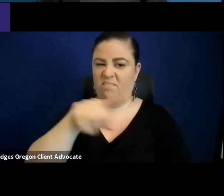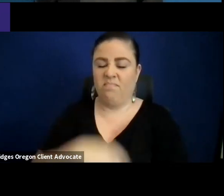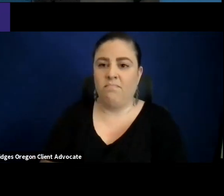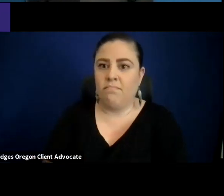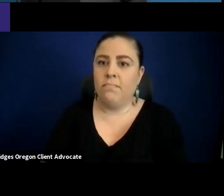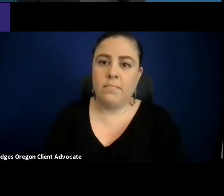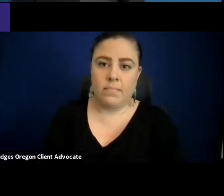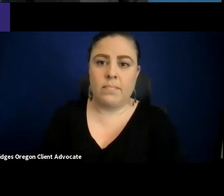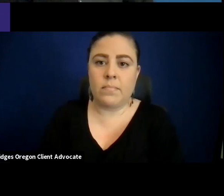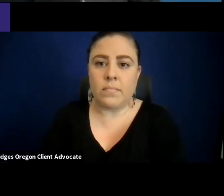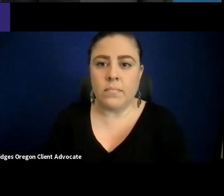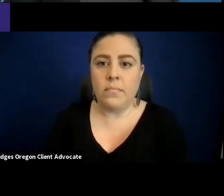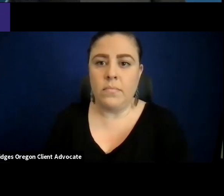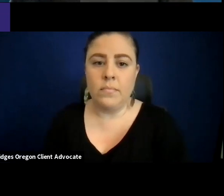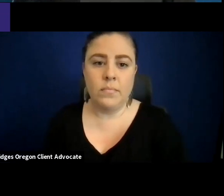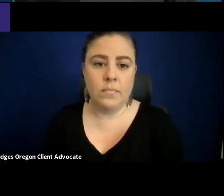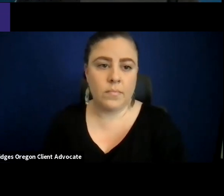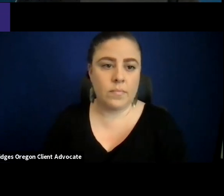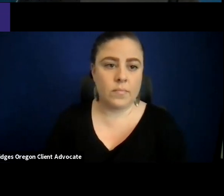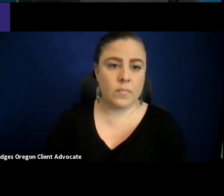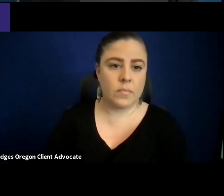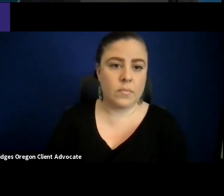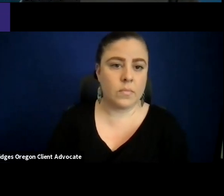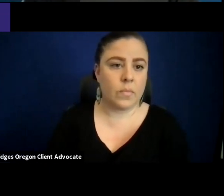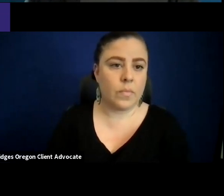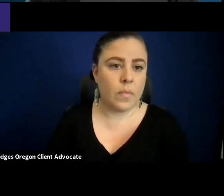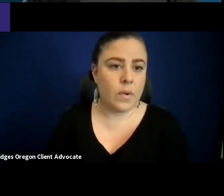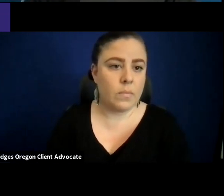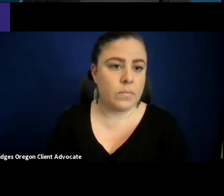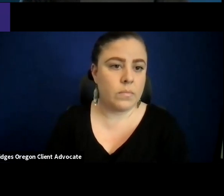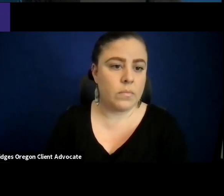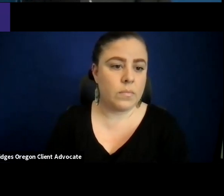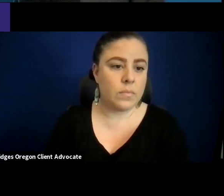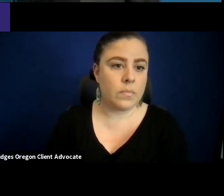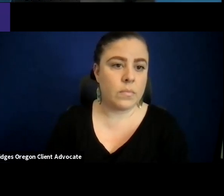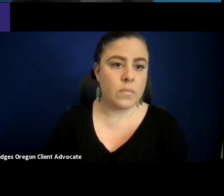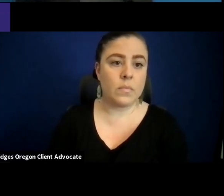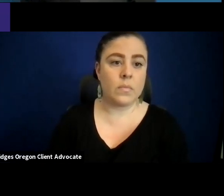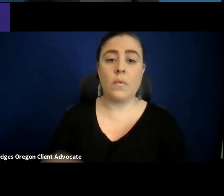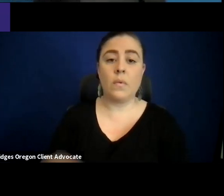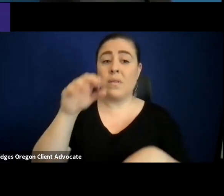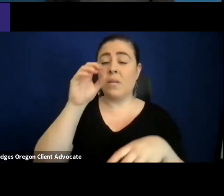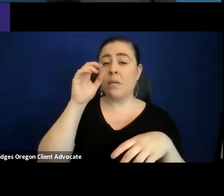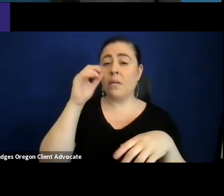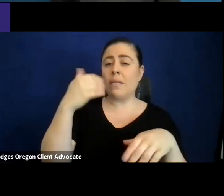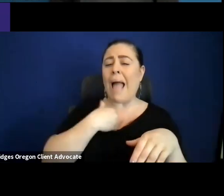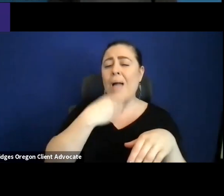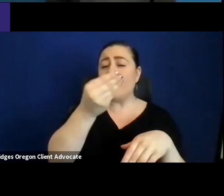help, and we can go ahead and serve you for these things.